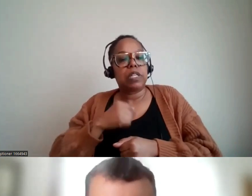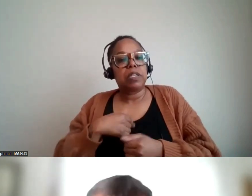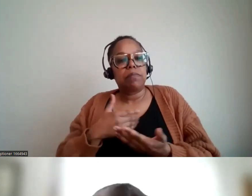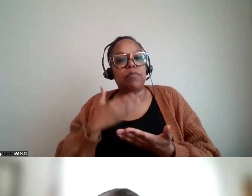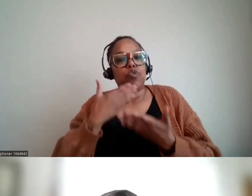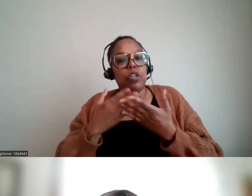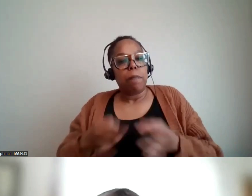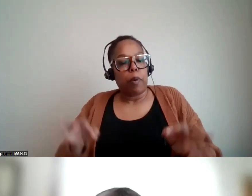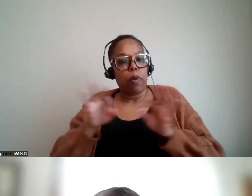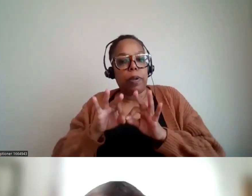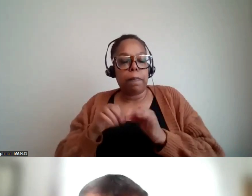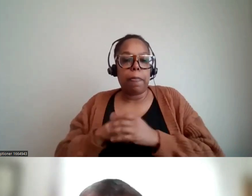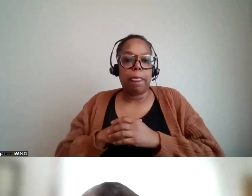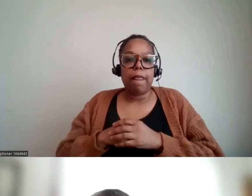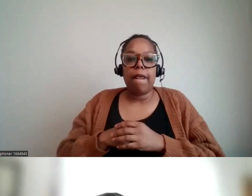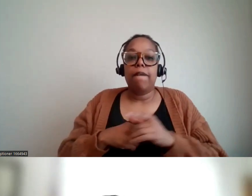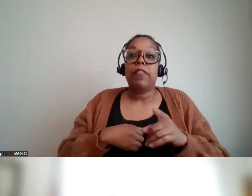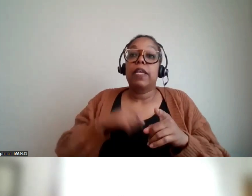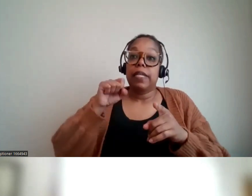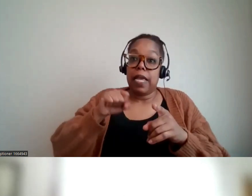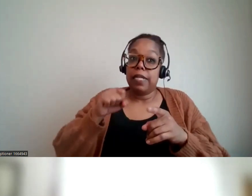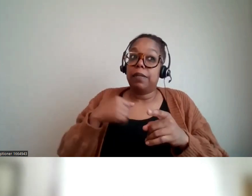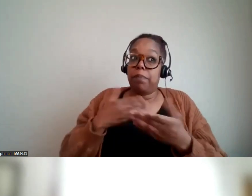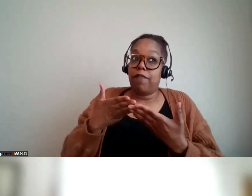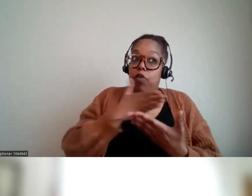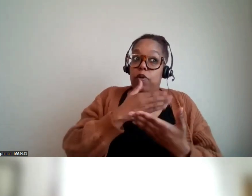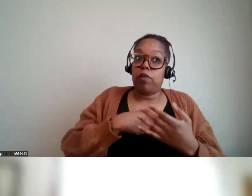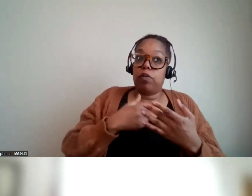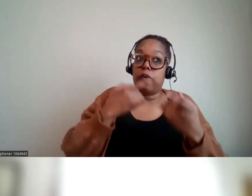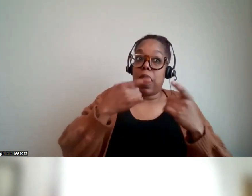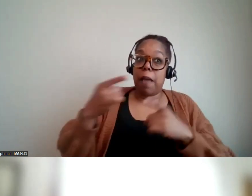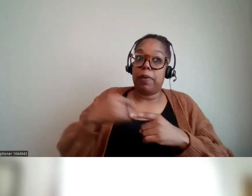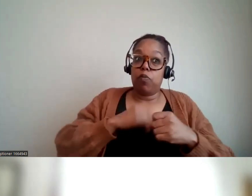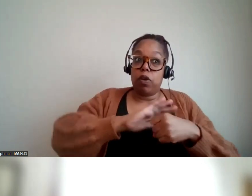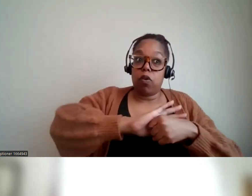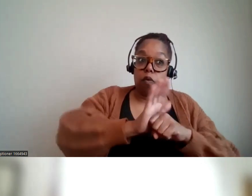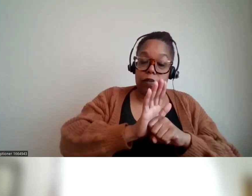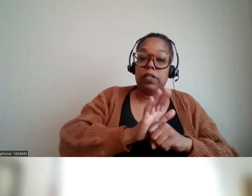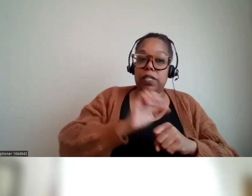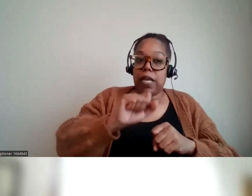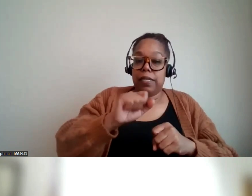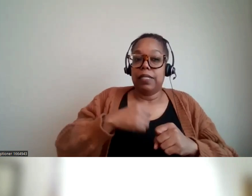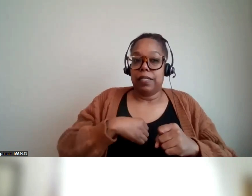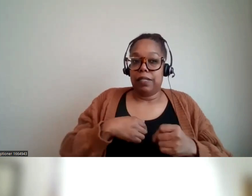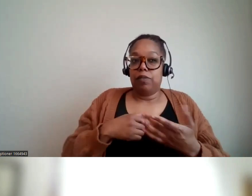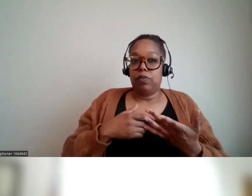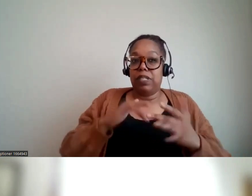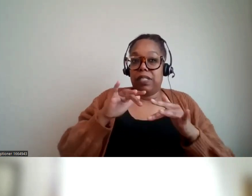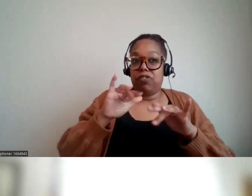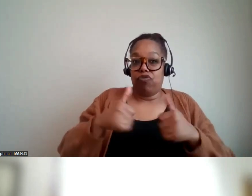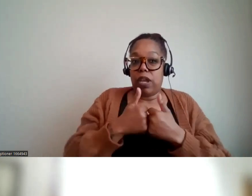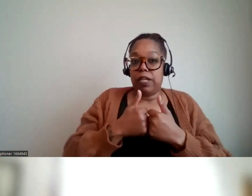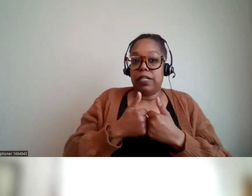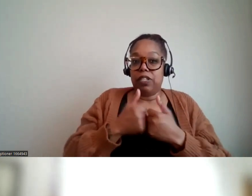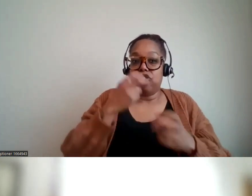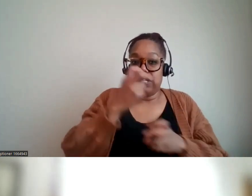course, during the pandemic, we did have struggles with workforce. And that was really difficult for lots of